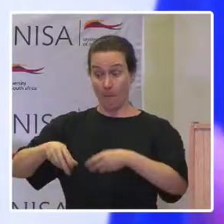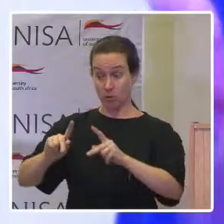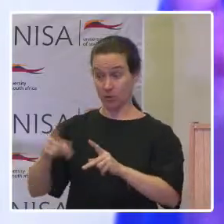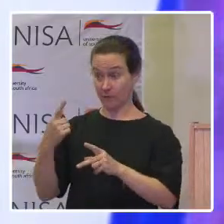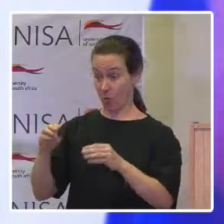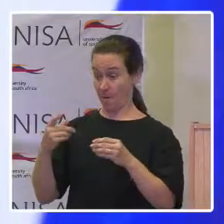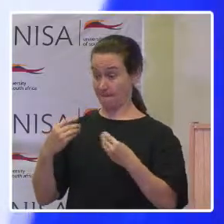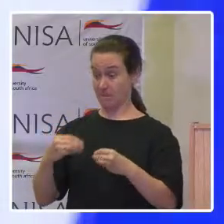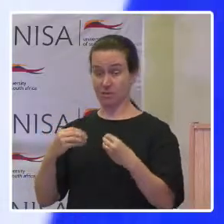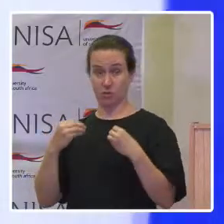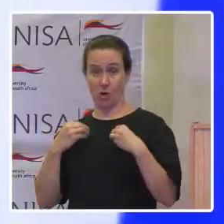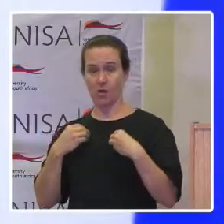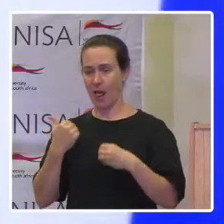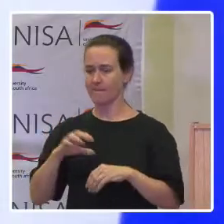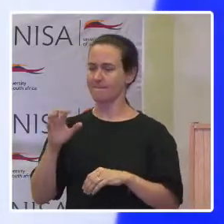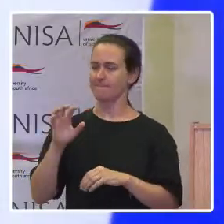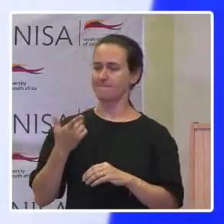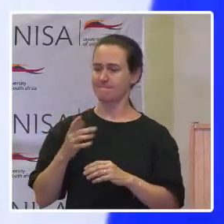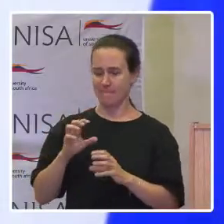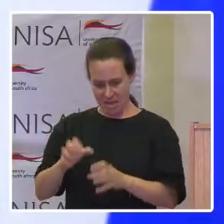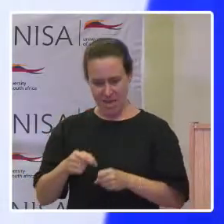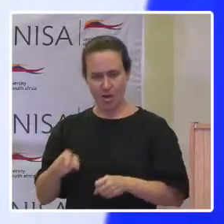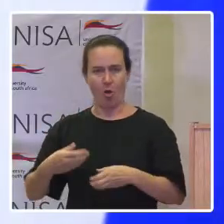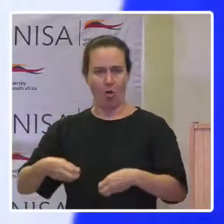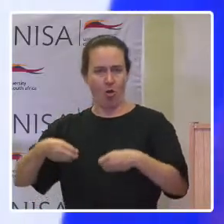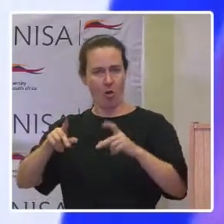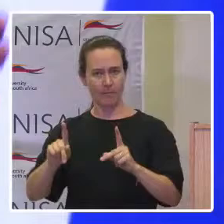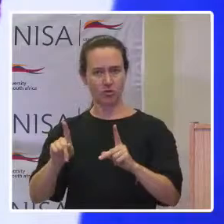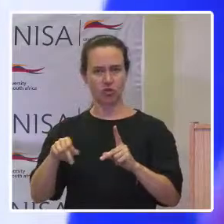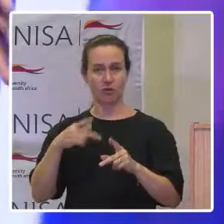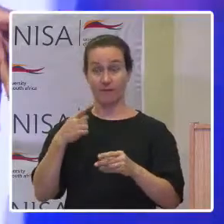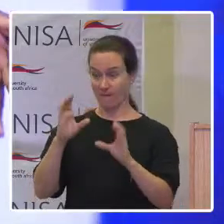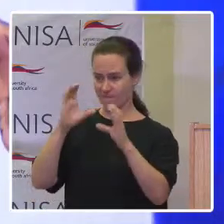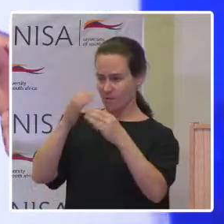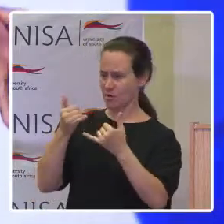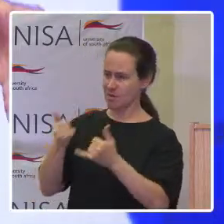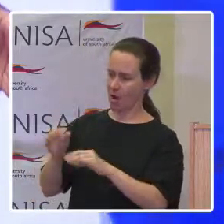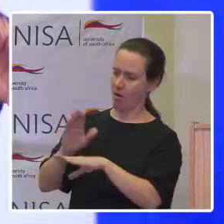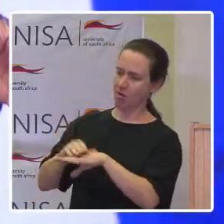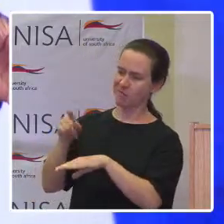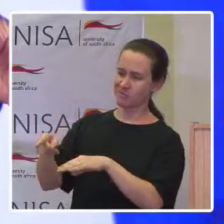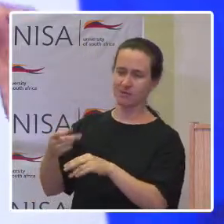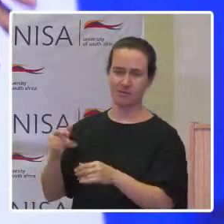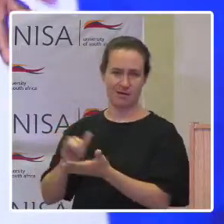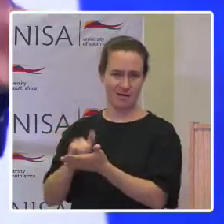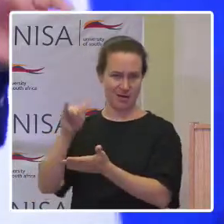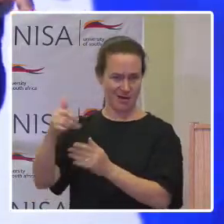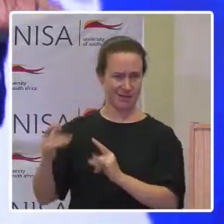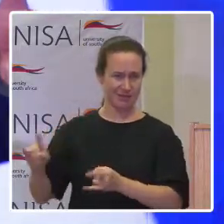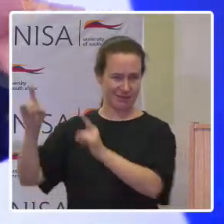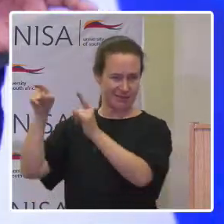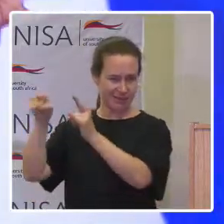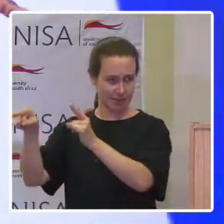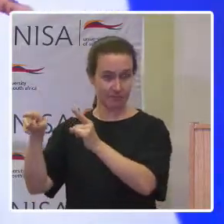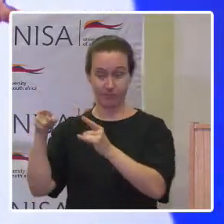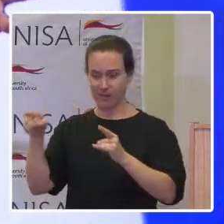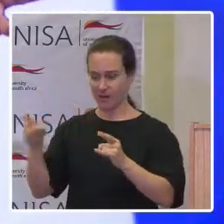entrepreneur who wants to take advantage of the focus that is now on this zone that we're talking about as a nucleus